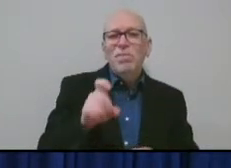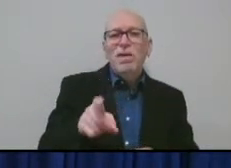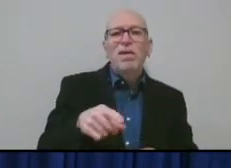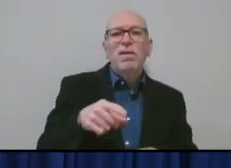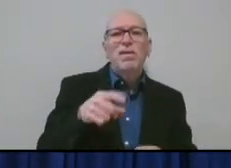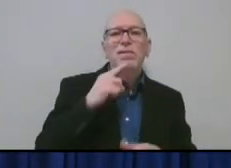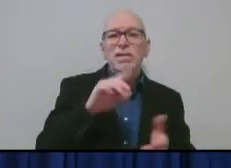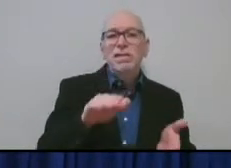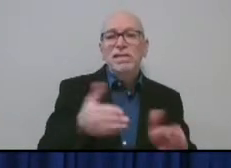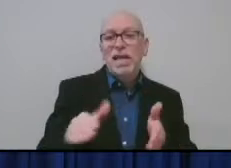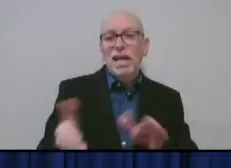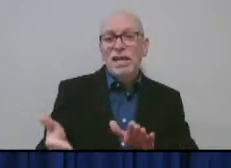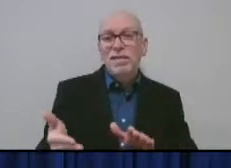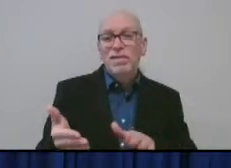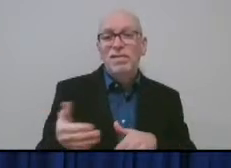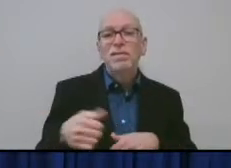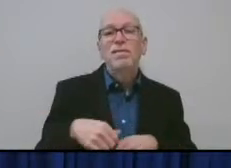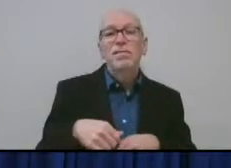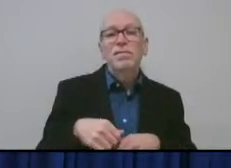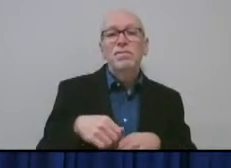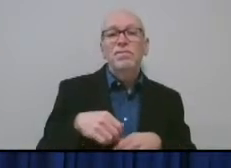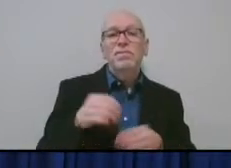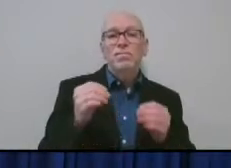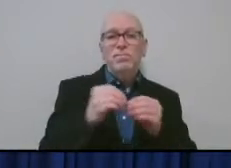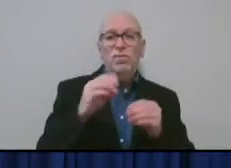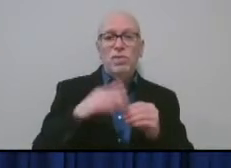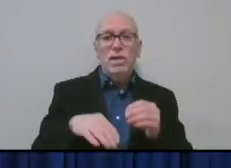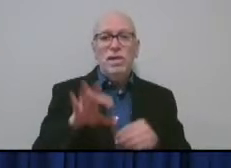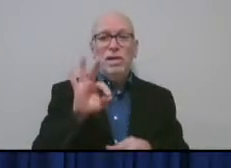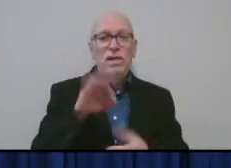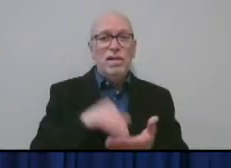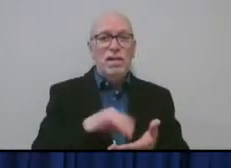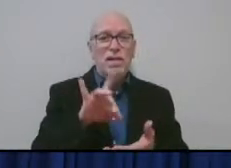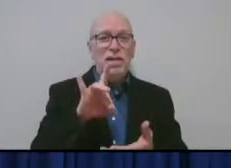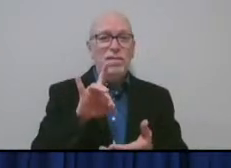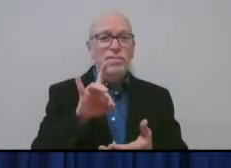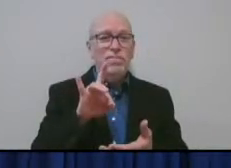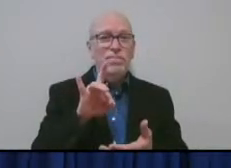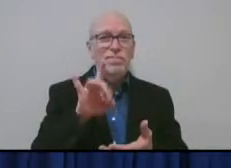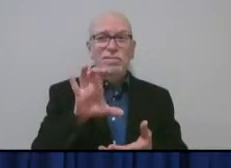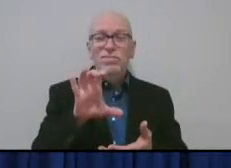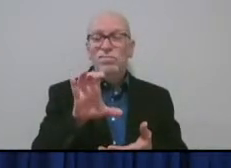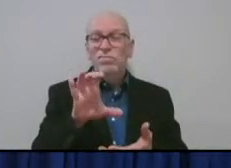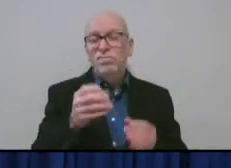deaths in excess of 9,800, and